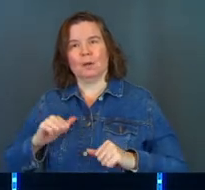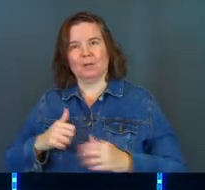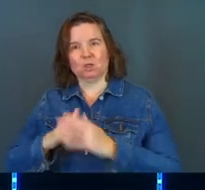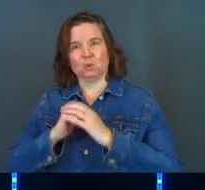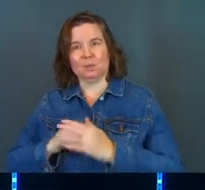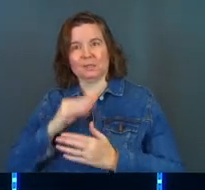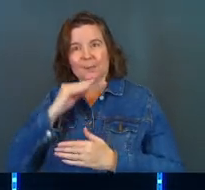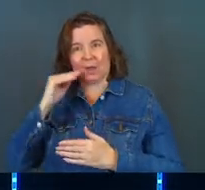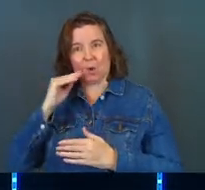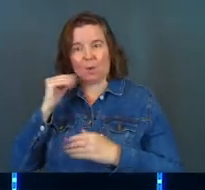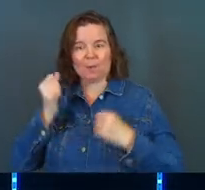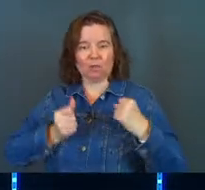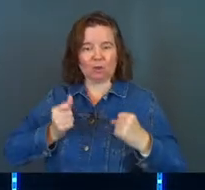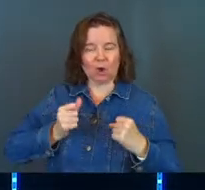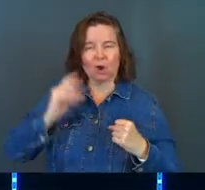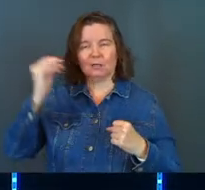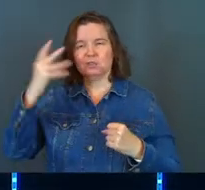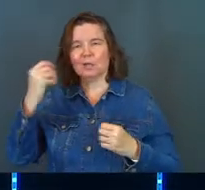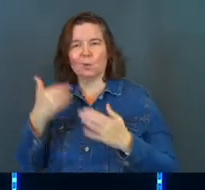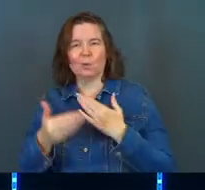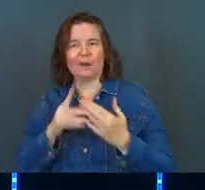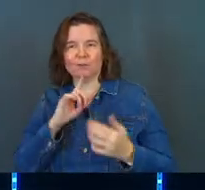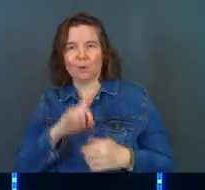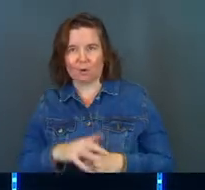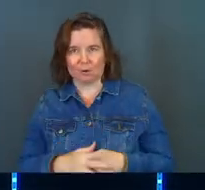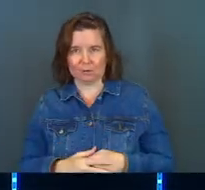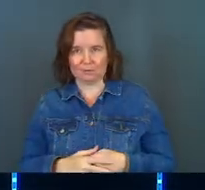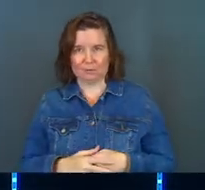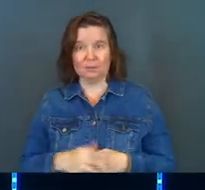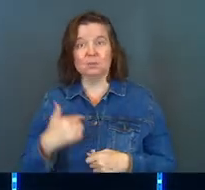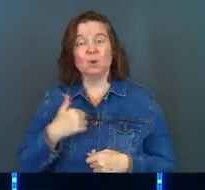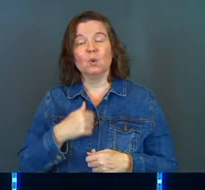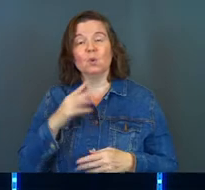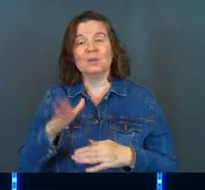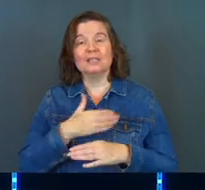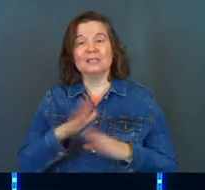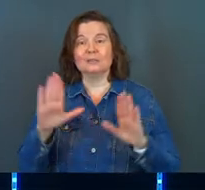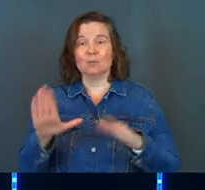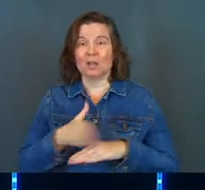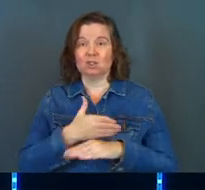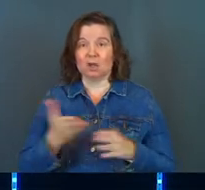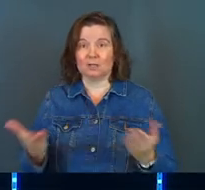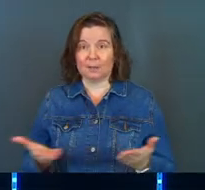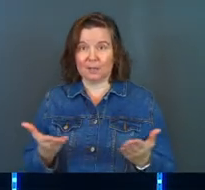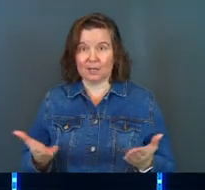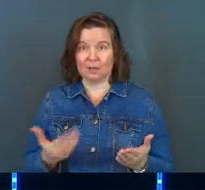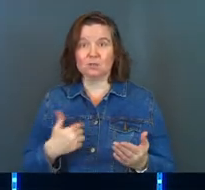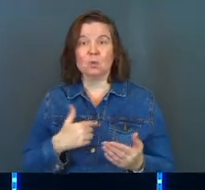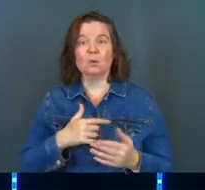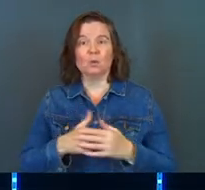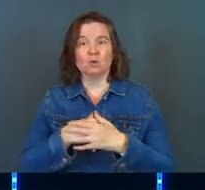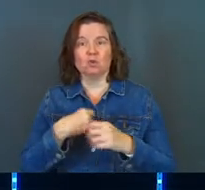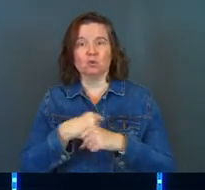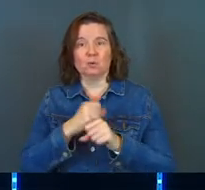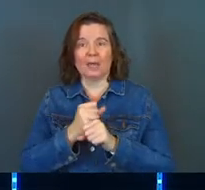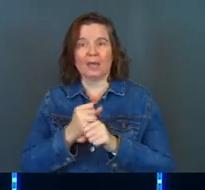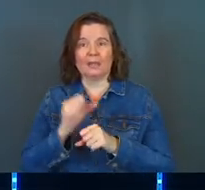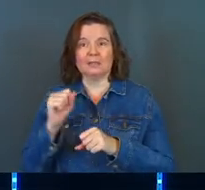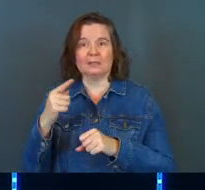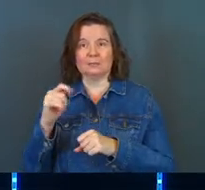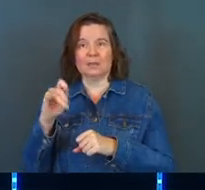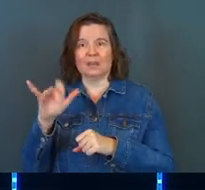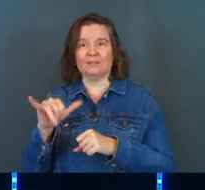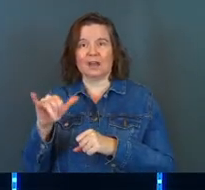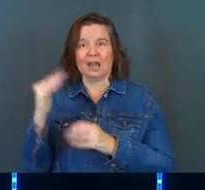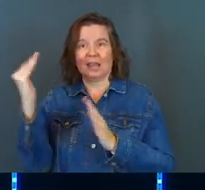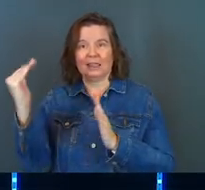worship at home, in the car, in the shower, wherever you are. So we sing some great songs up here. So we're going to create a Spotify checklist